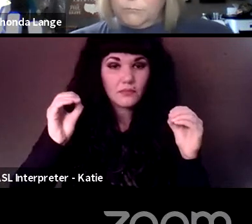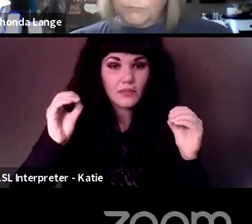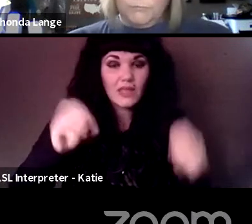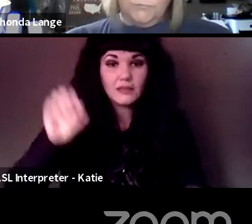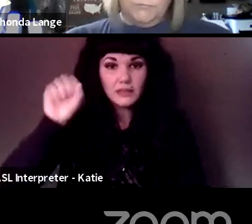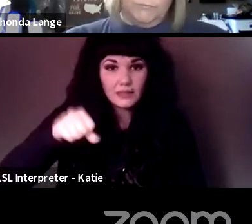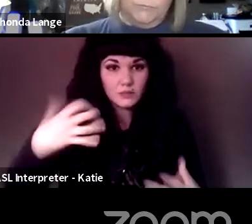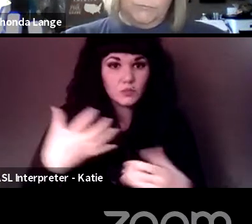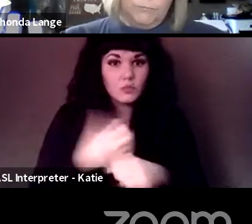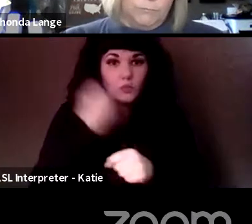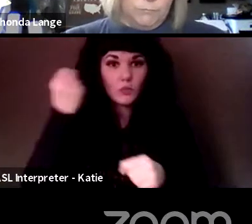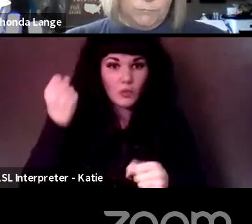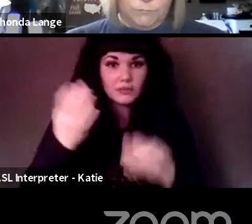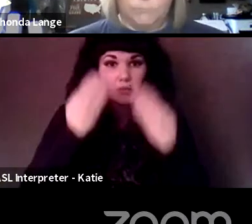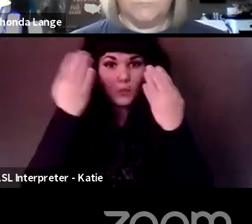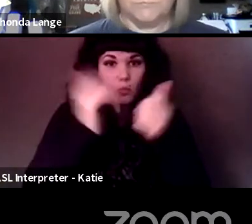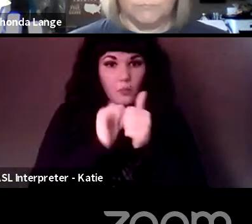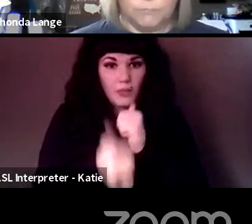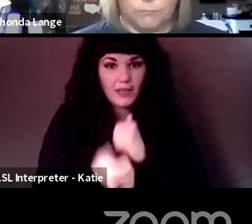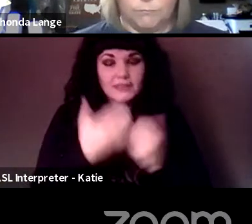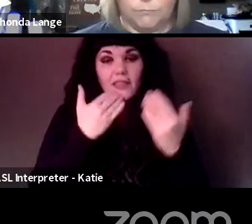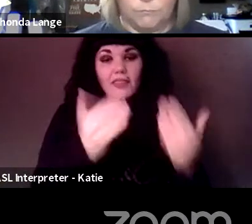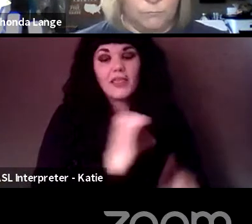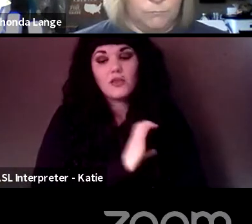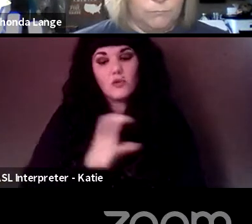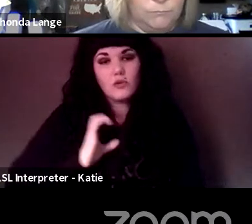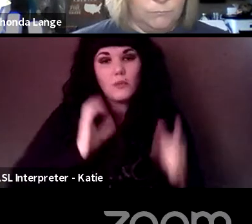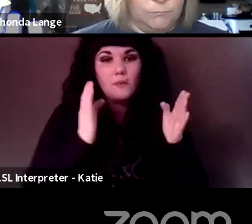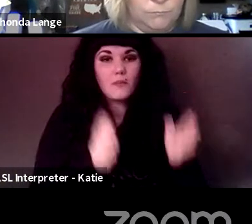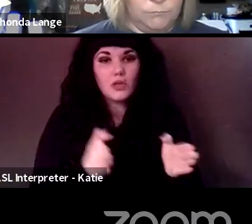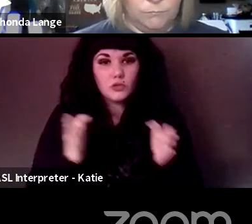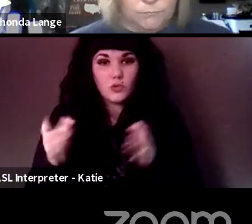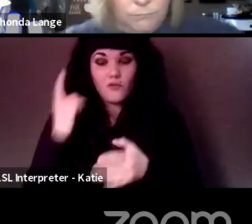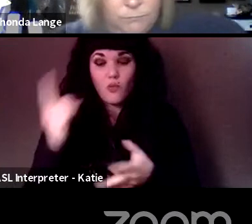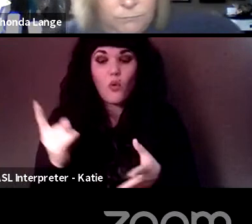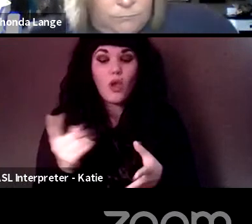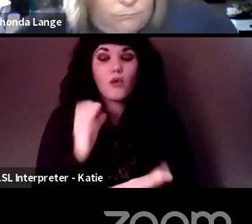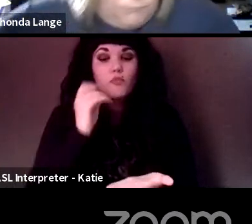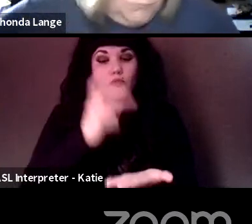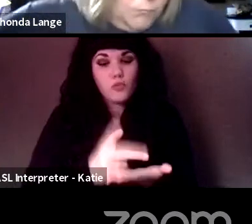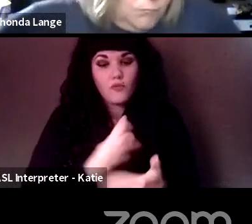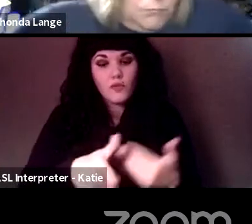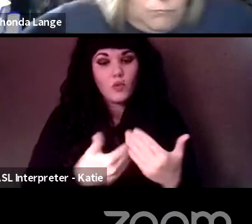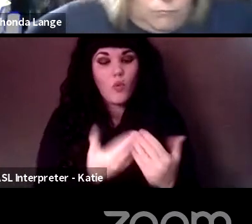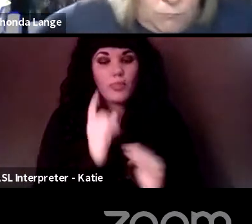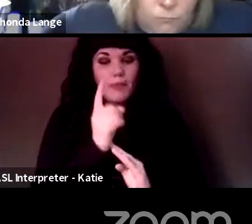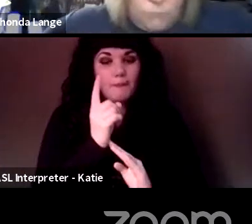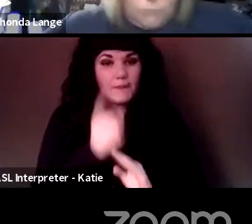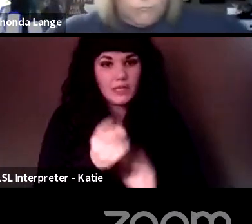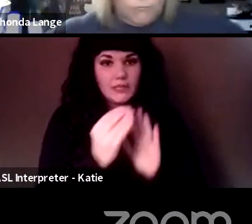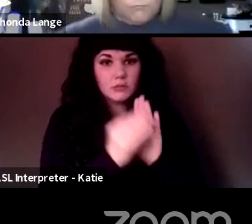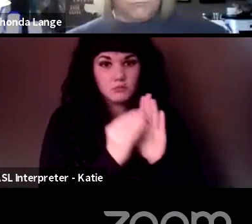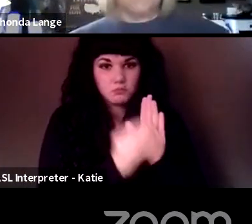is adopted. Thank you, commissioners, for approving and getting through all of those minutes. We'll now